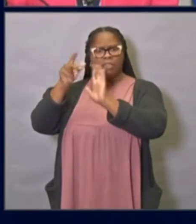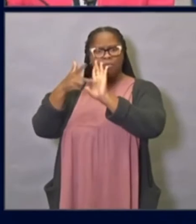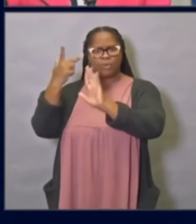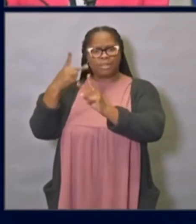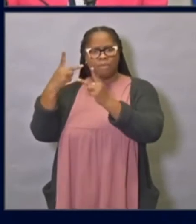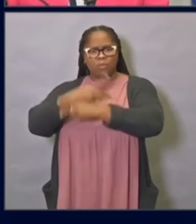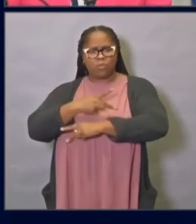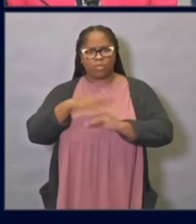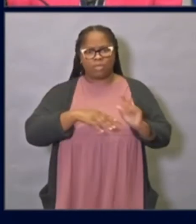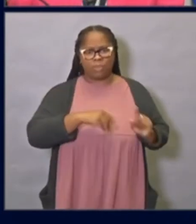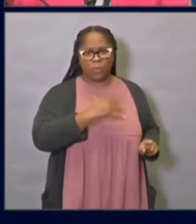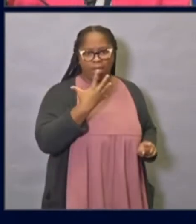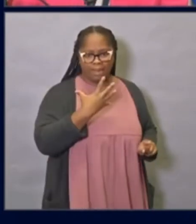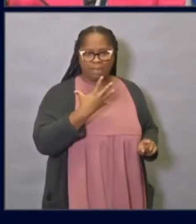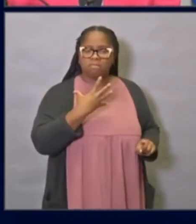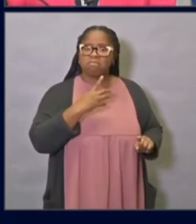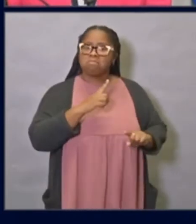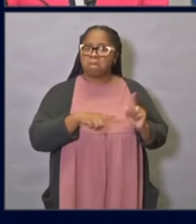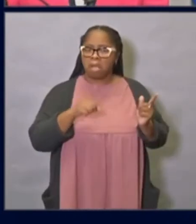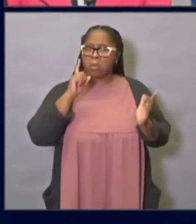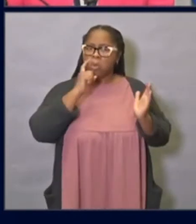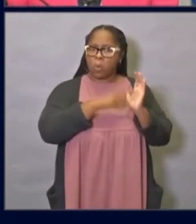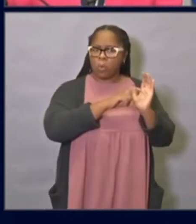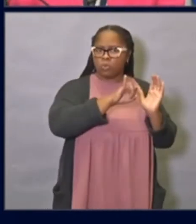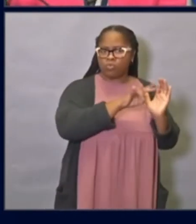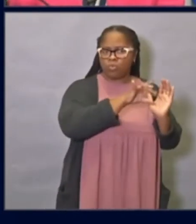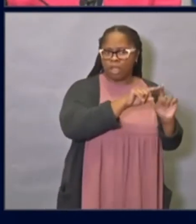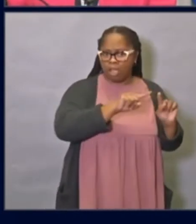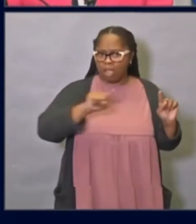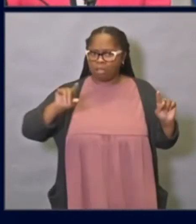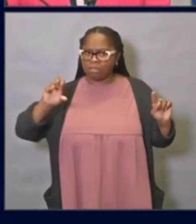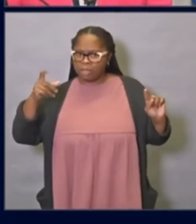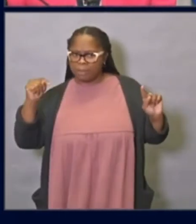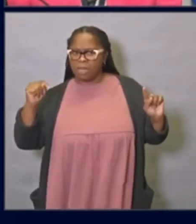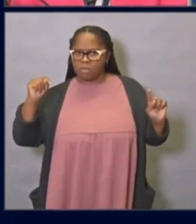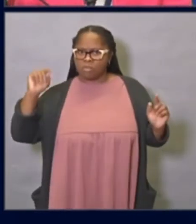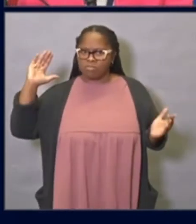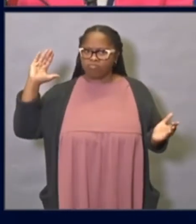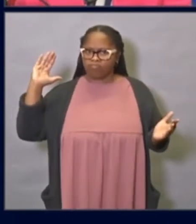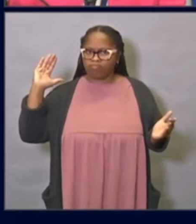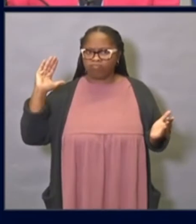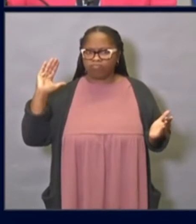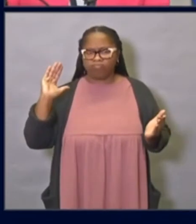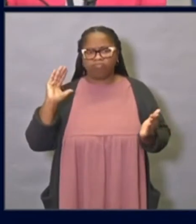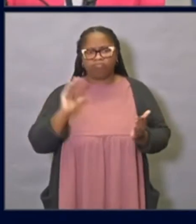residents. But the gap slowly closed from July through mid-September, when